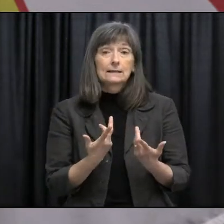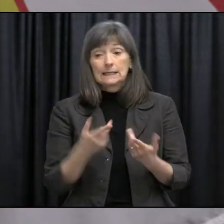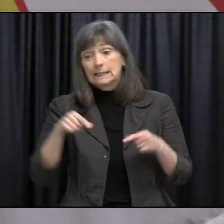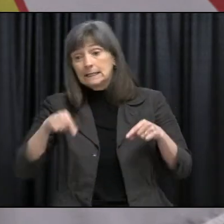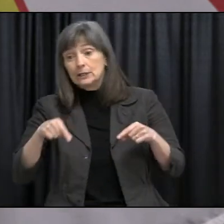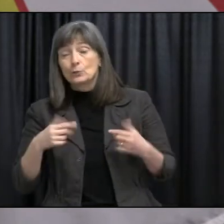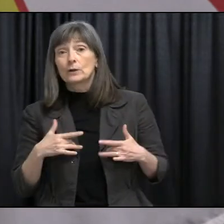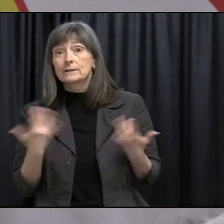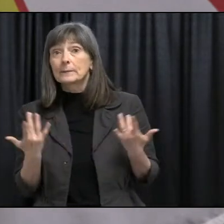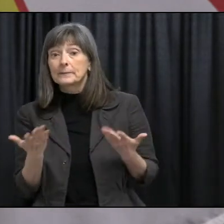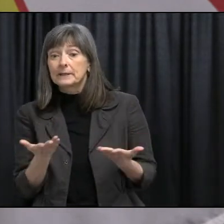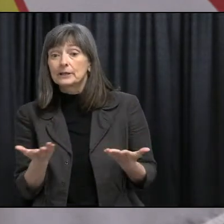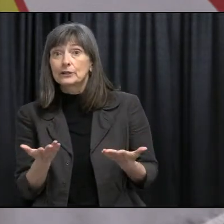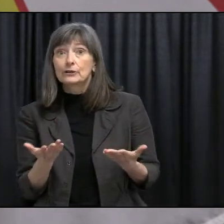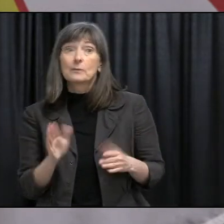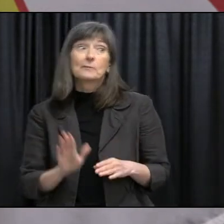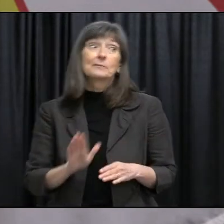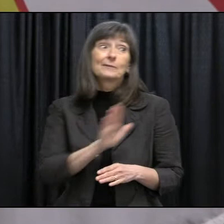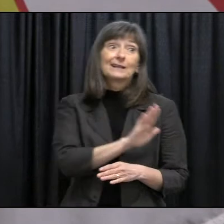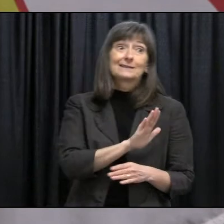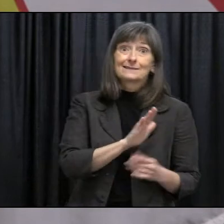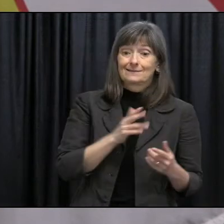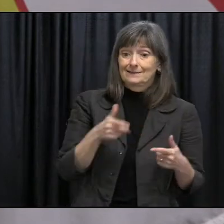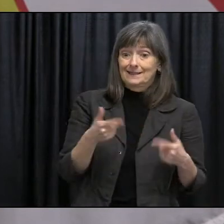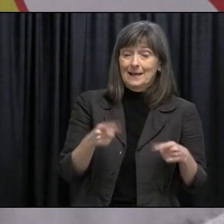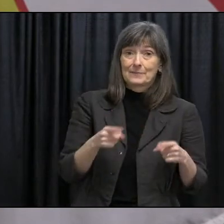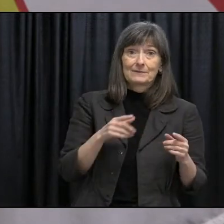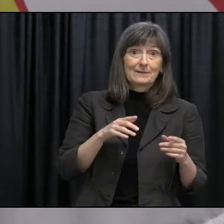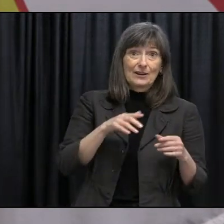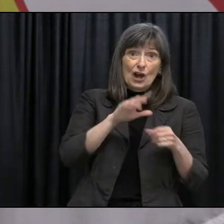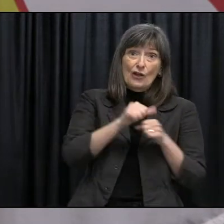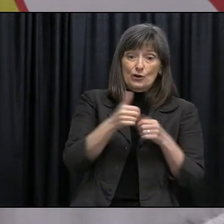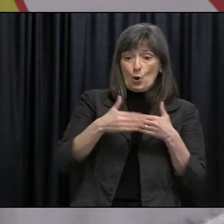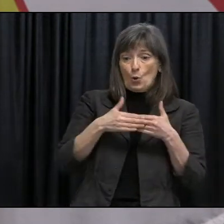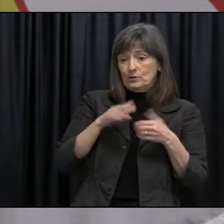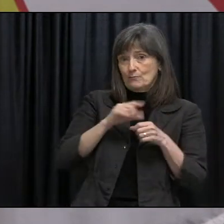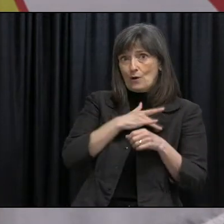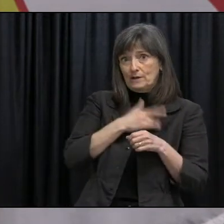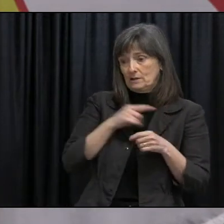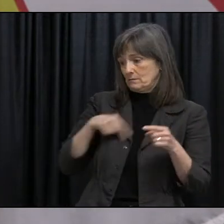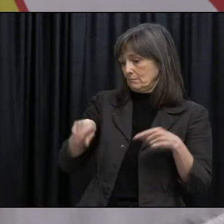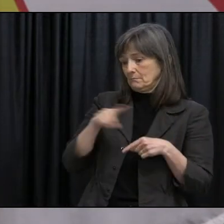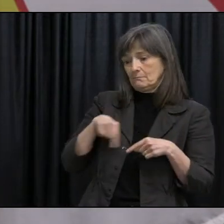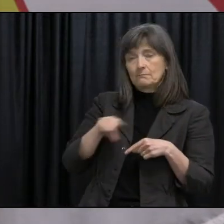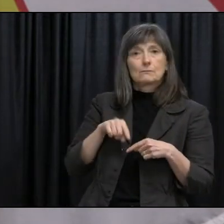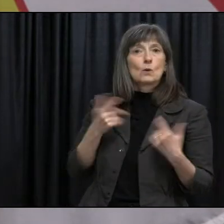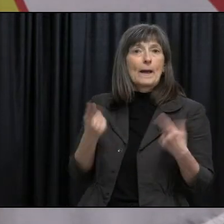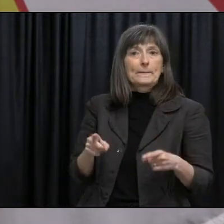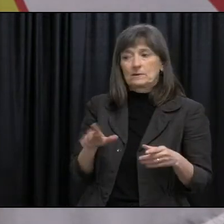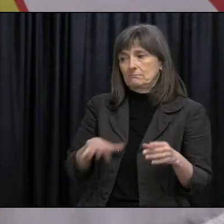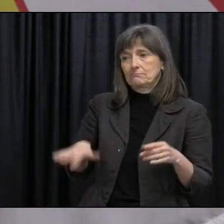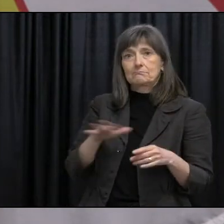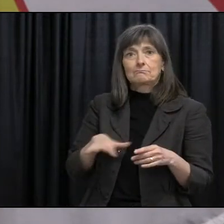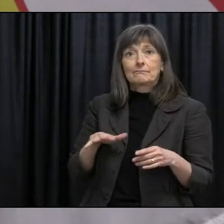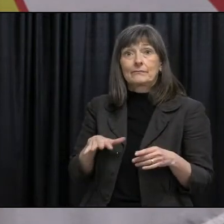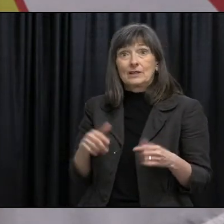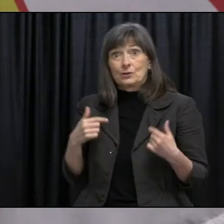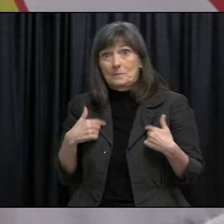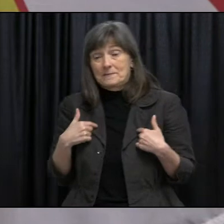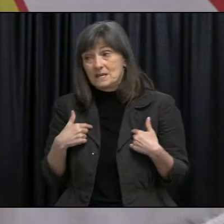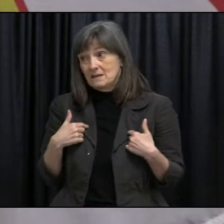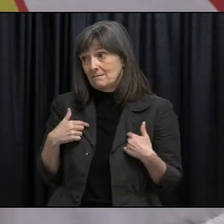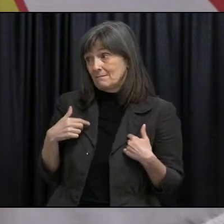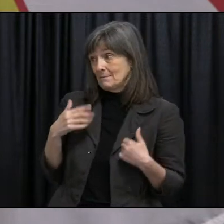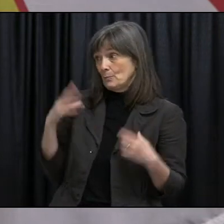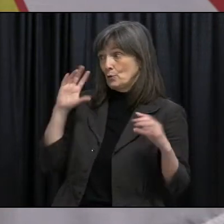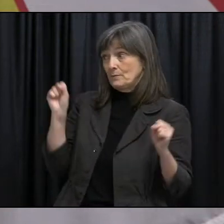in the province as well, and the epidemiology of what's going on here and adjacent jurisdictions. So I can't speak for the Premier of Nova Scotia, nor